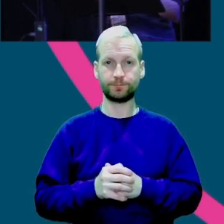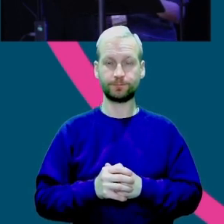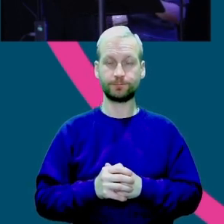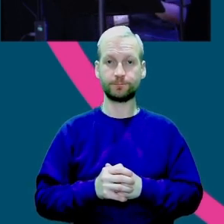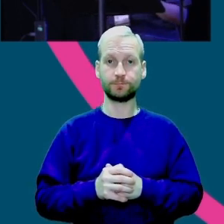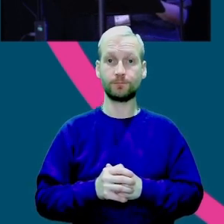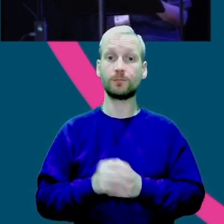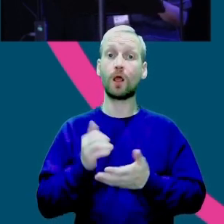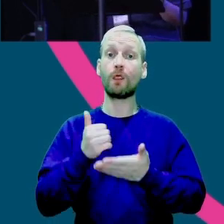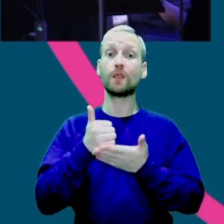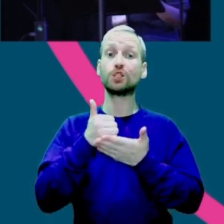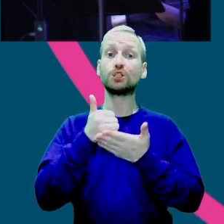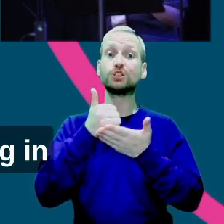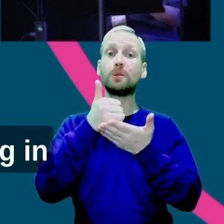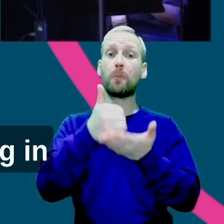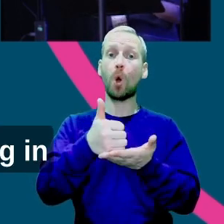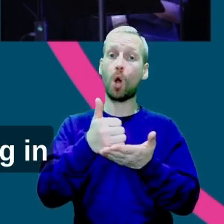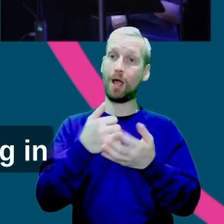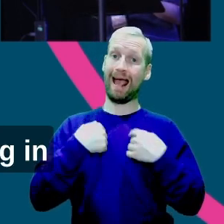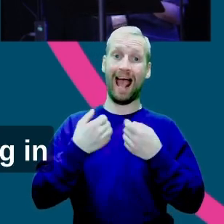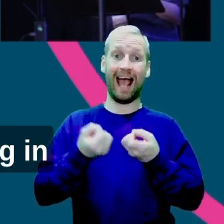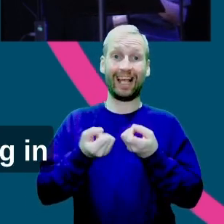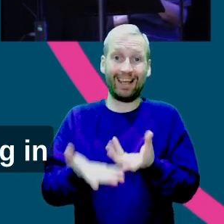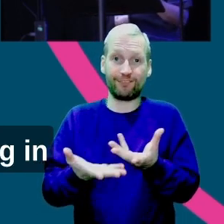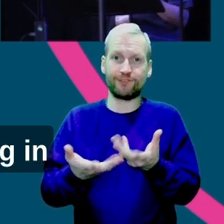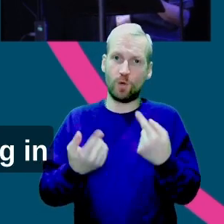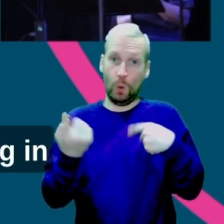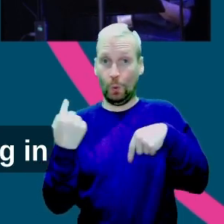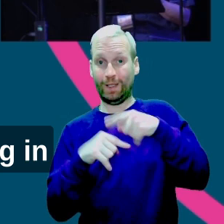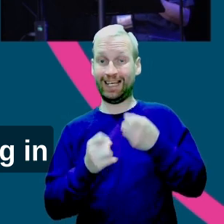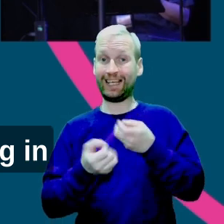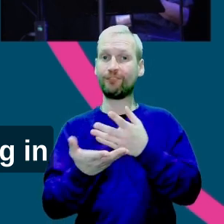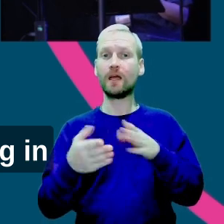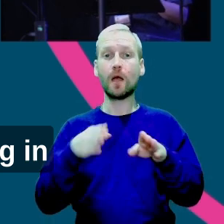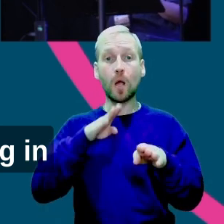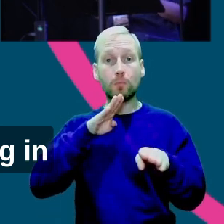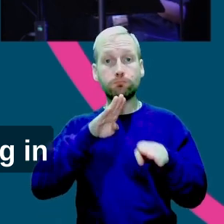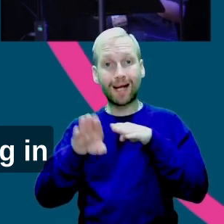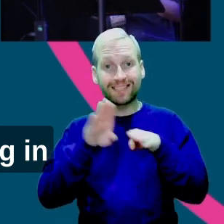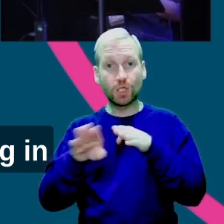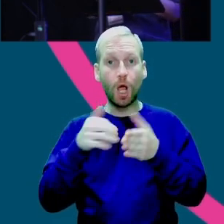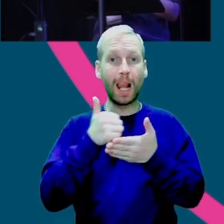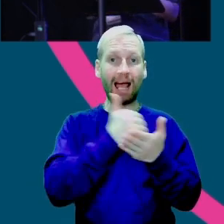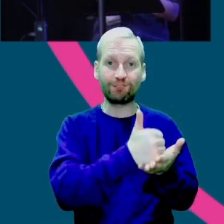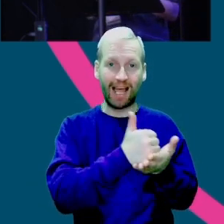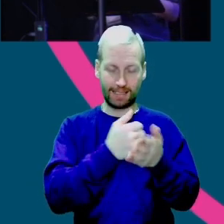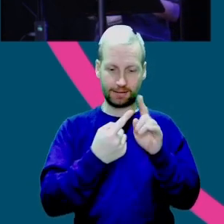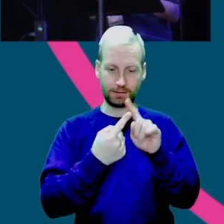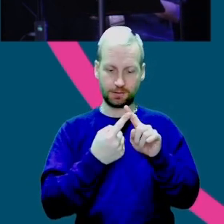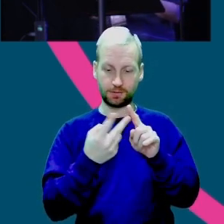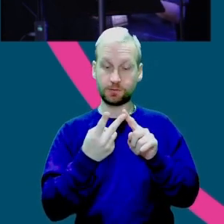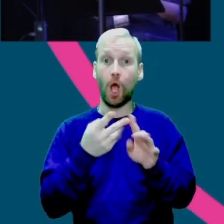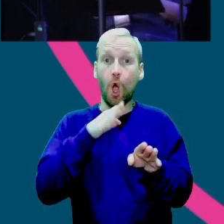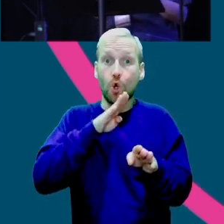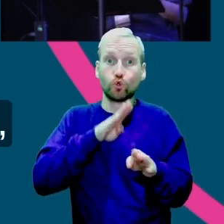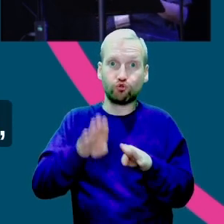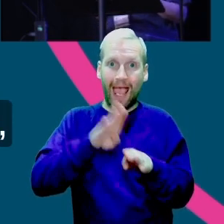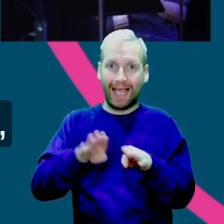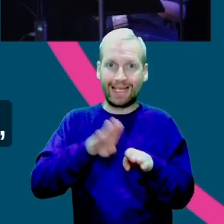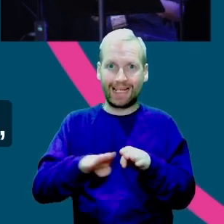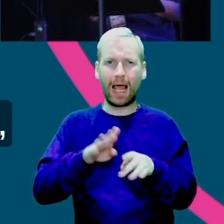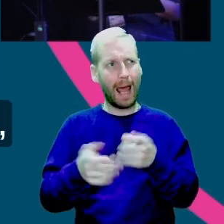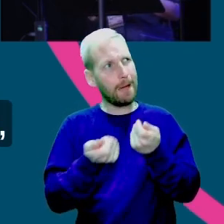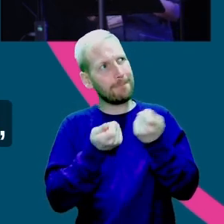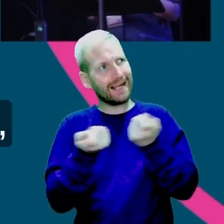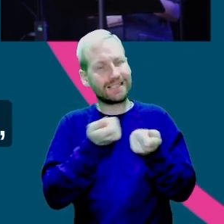So the support that I could give or we could give will include practical advice and training in order to help them in that caring role, such as